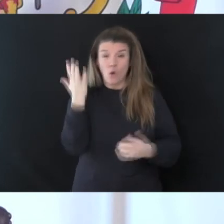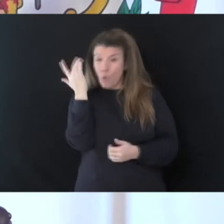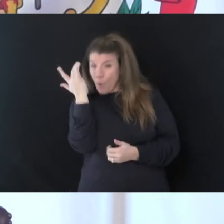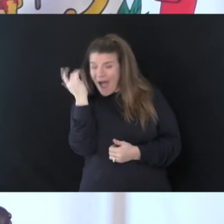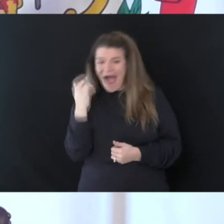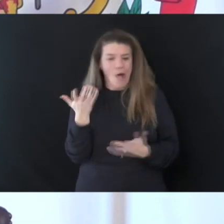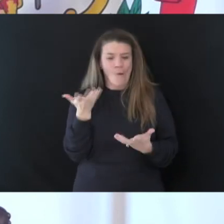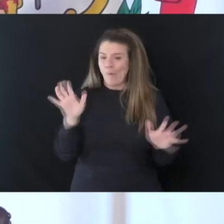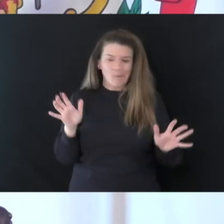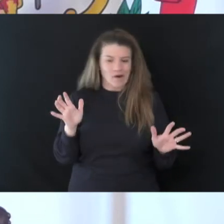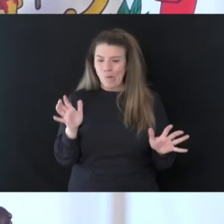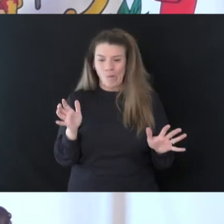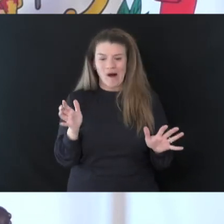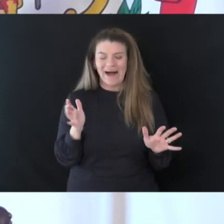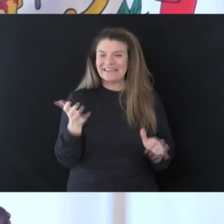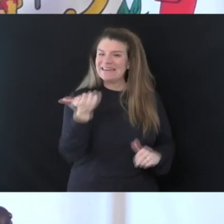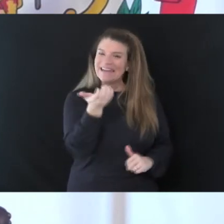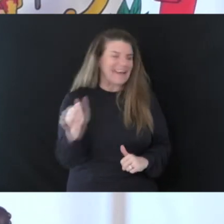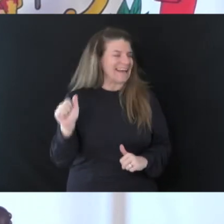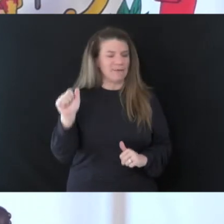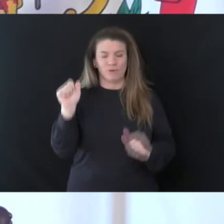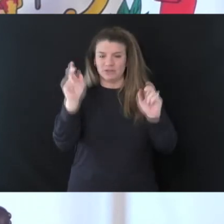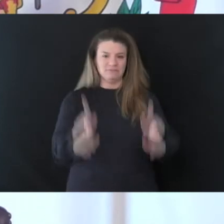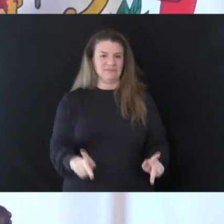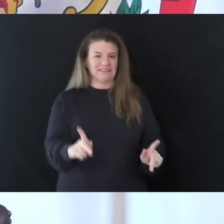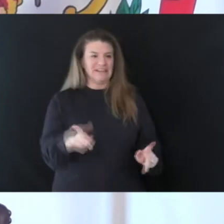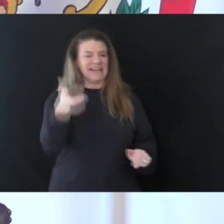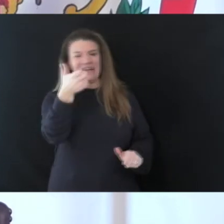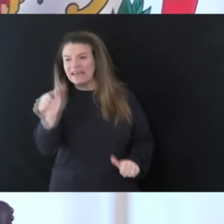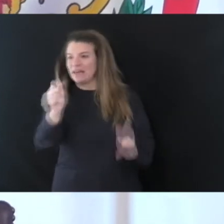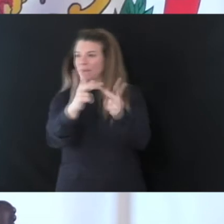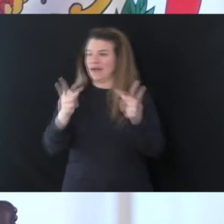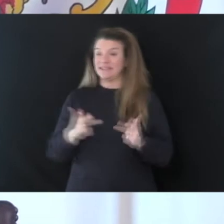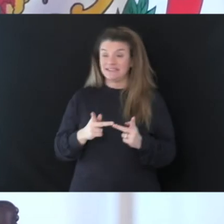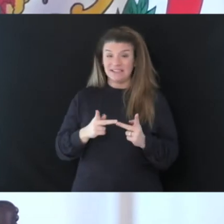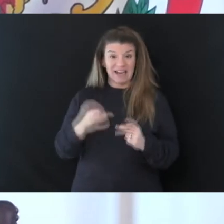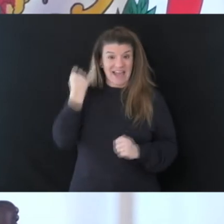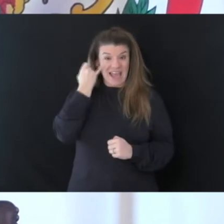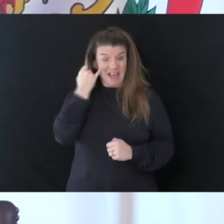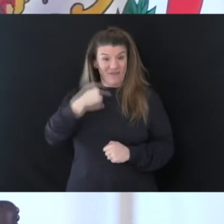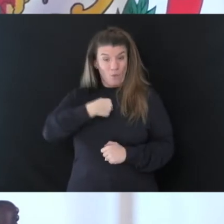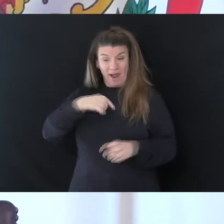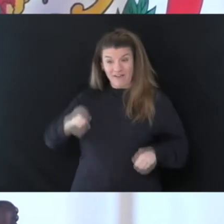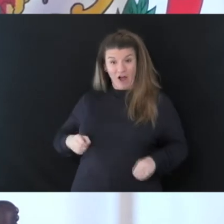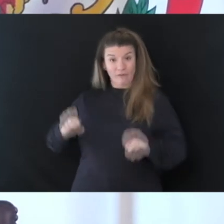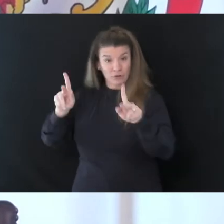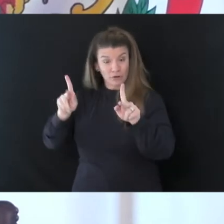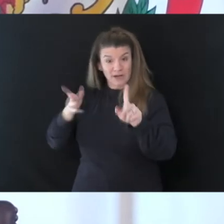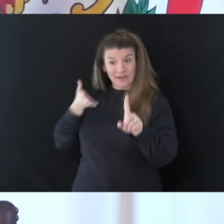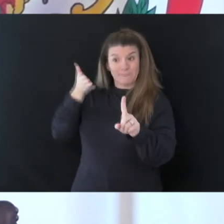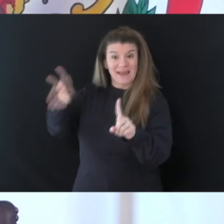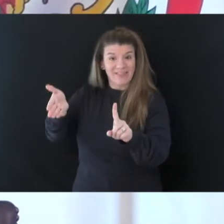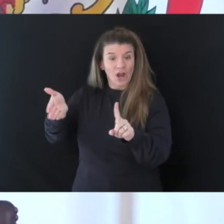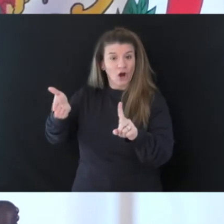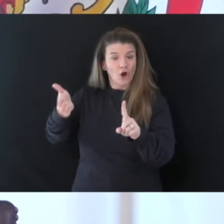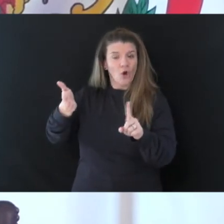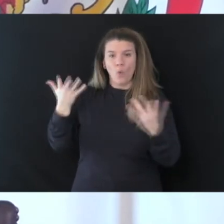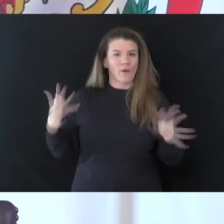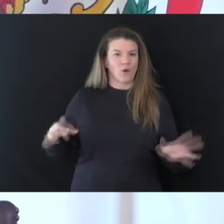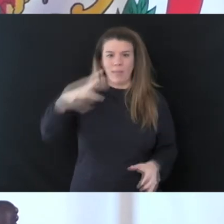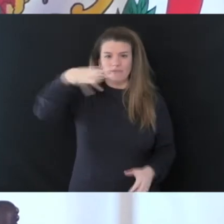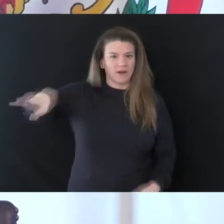don't want anyone, anywhere that we have an opportunity to be able to reach out to left behind. We're